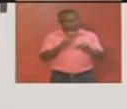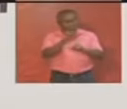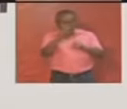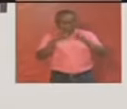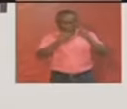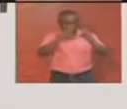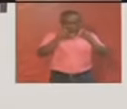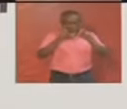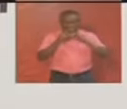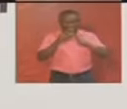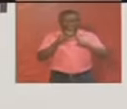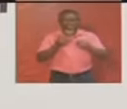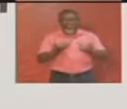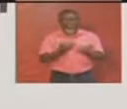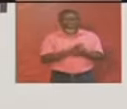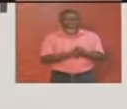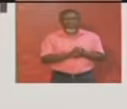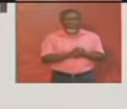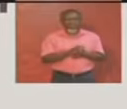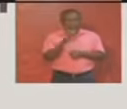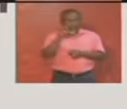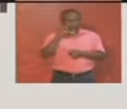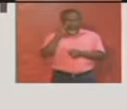to TV6, please.